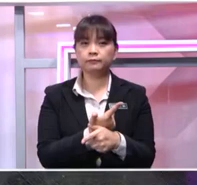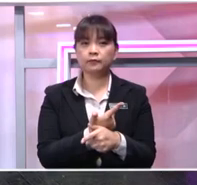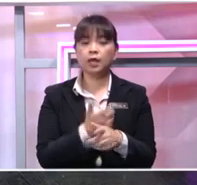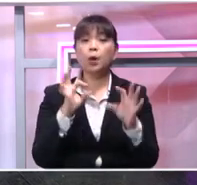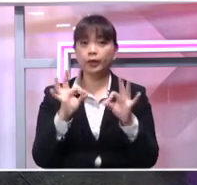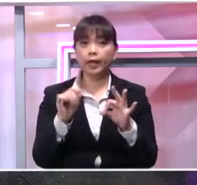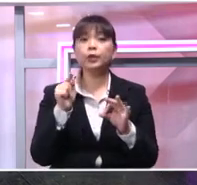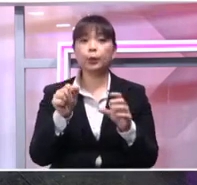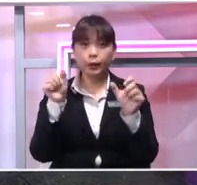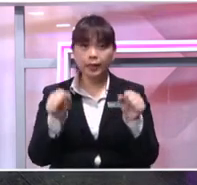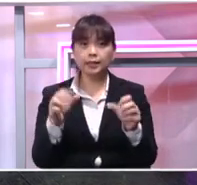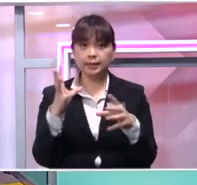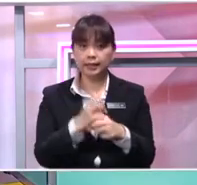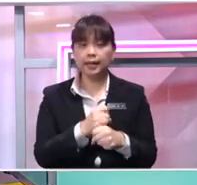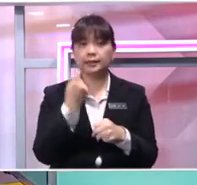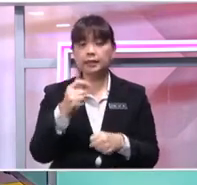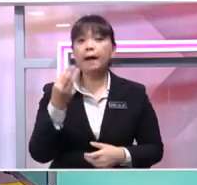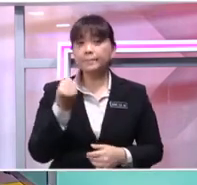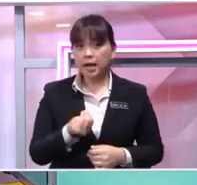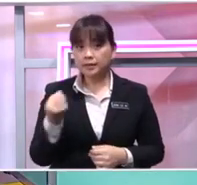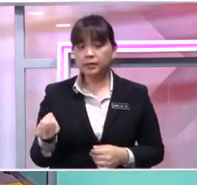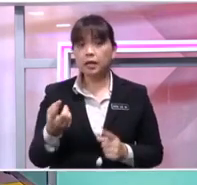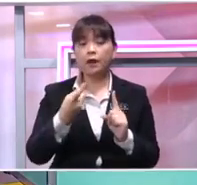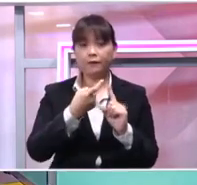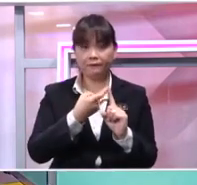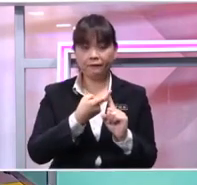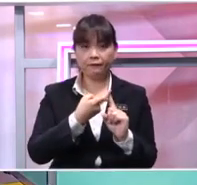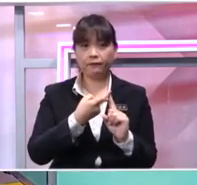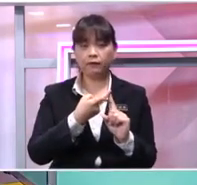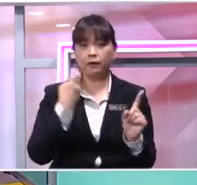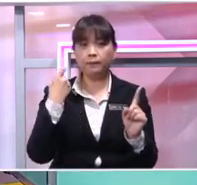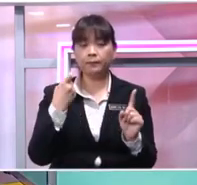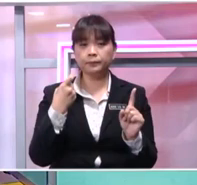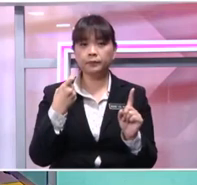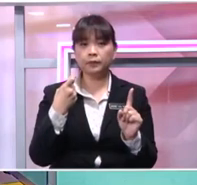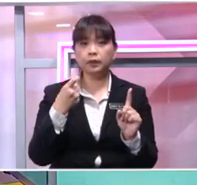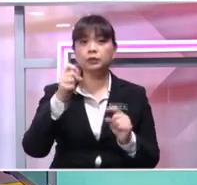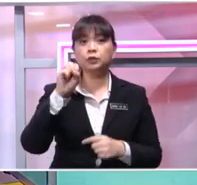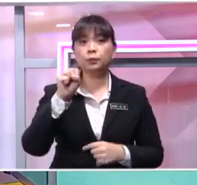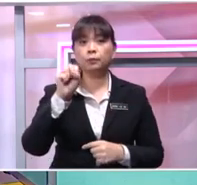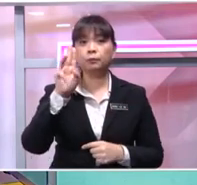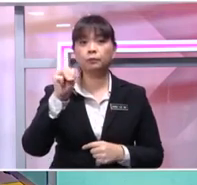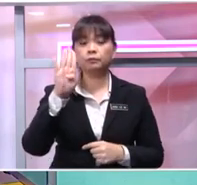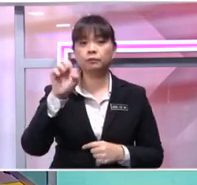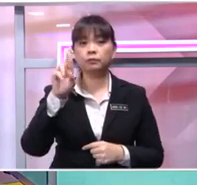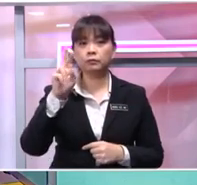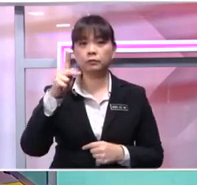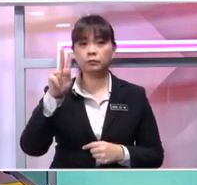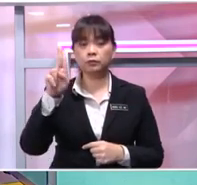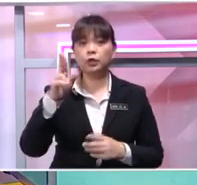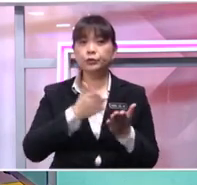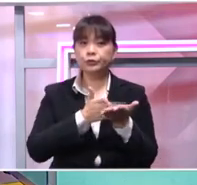you can get the materials from today's class in Sumberku